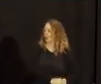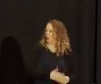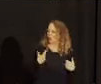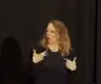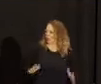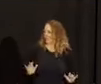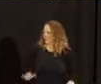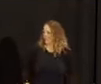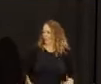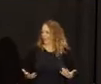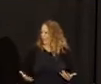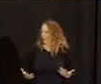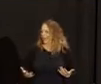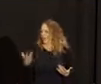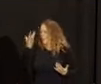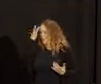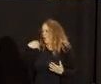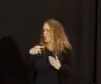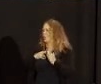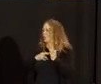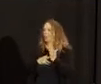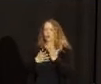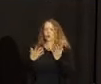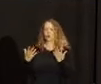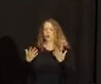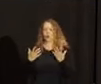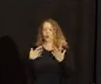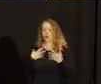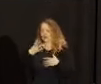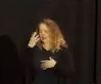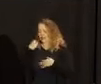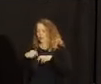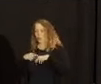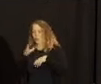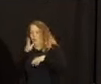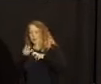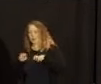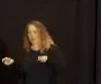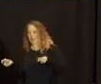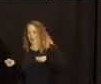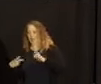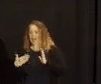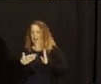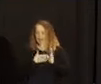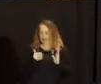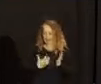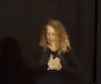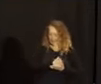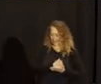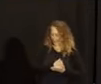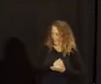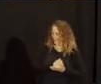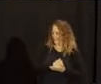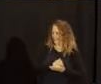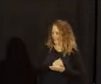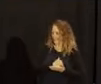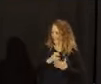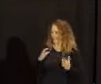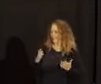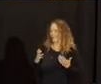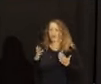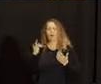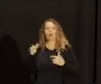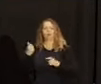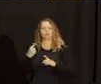it that there are rules about whether or not sleeping on my mom's couch counts against my income limits? Why is it,